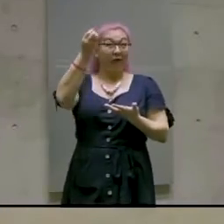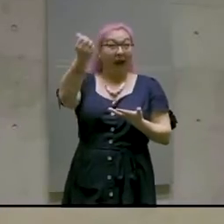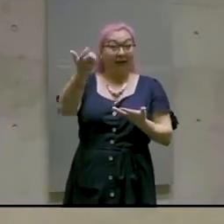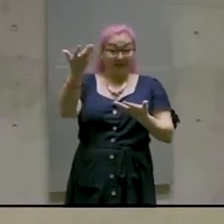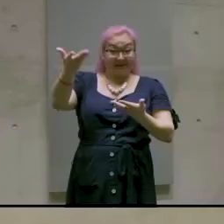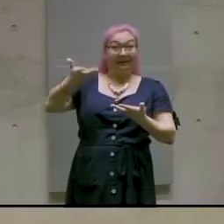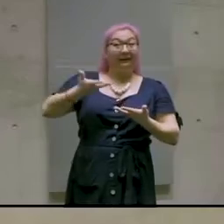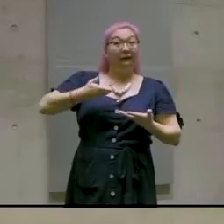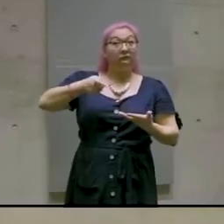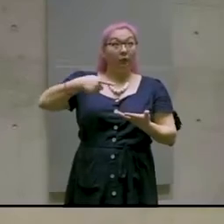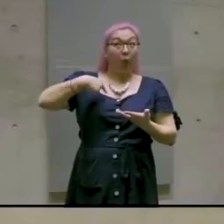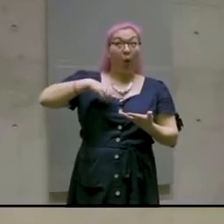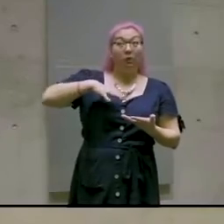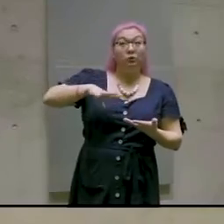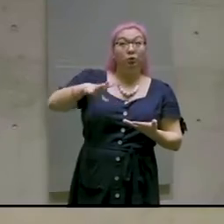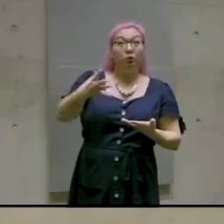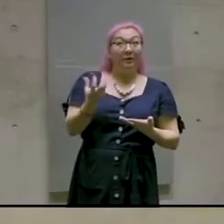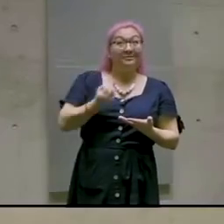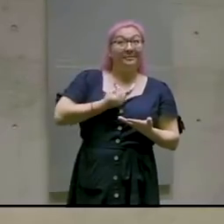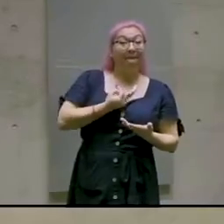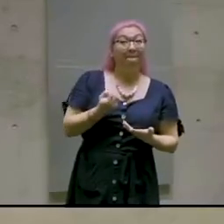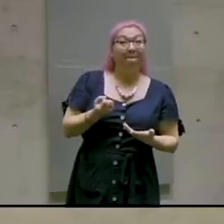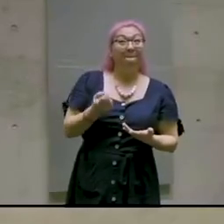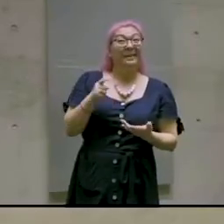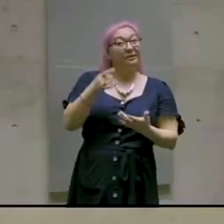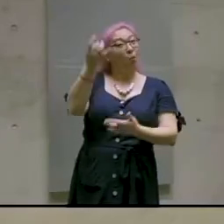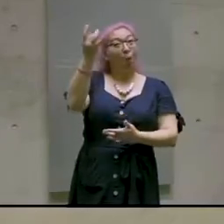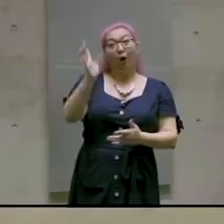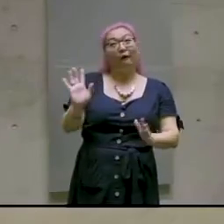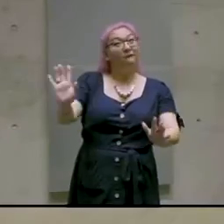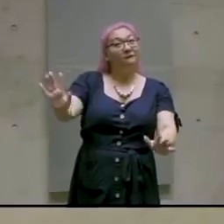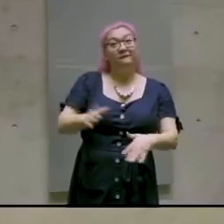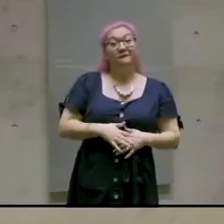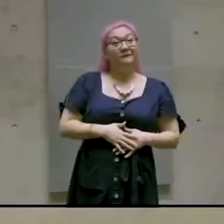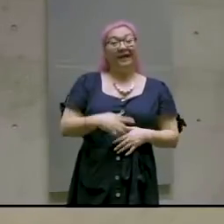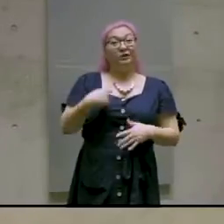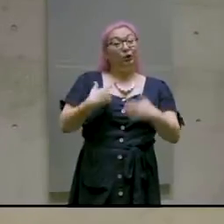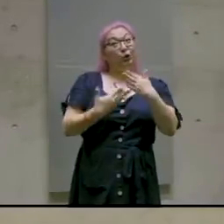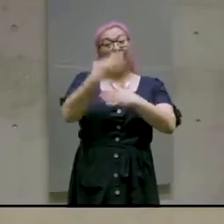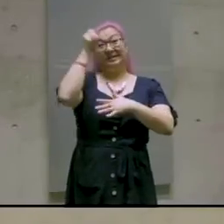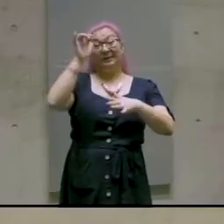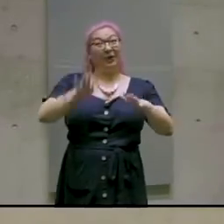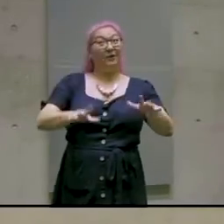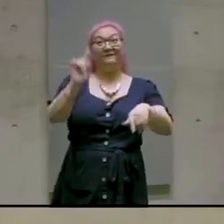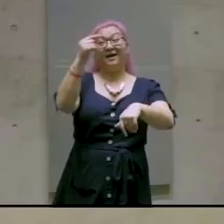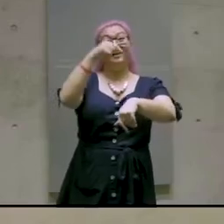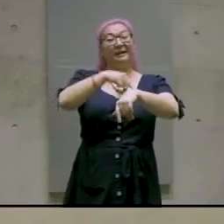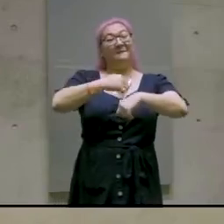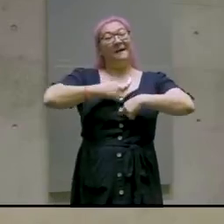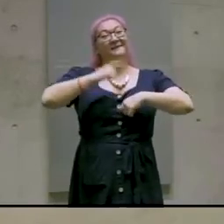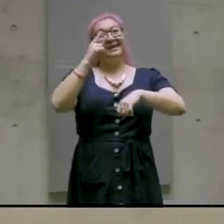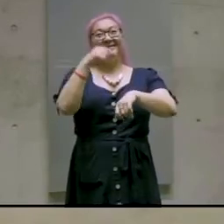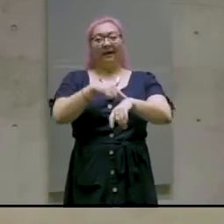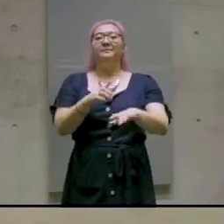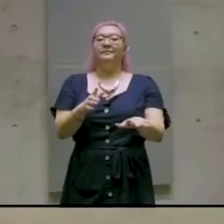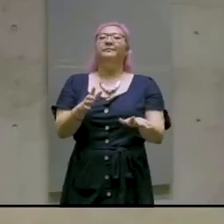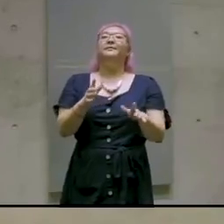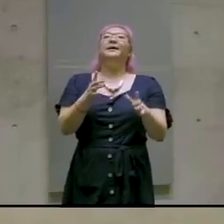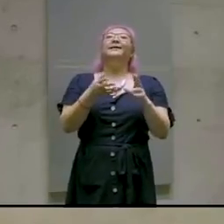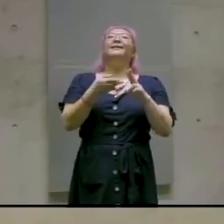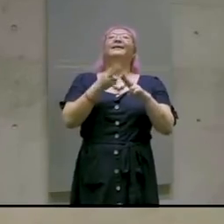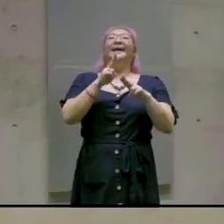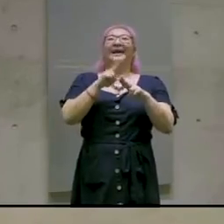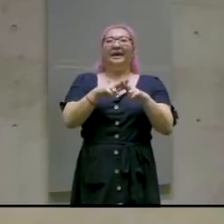gift. And kind of emphasizing that this is a one-off experience for him. Likewise, if the scene becomes more